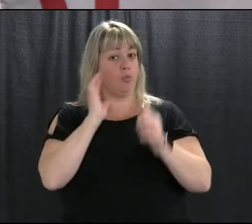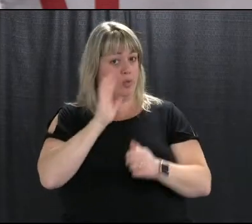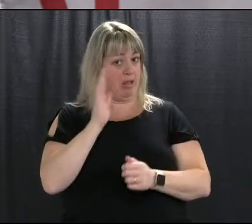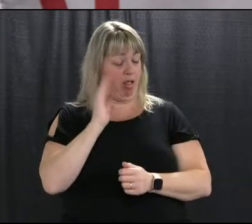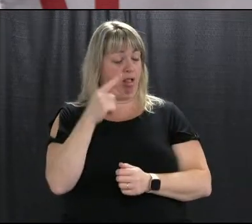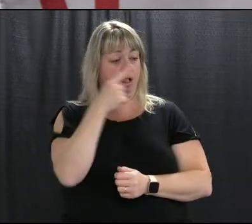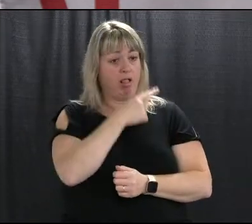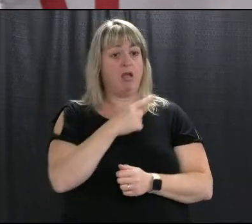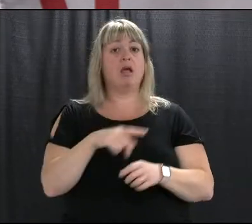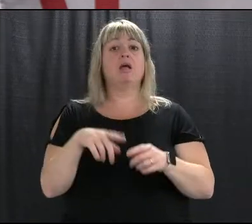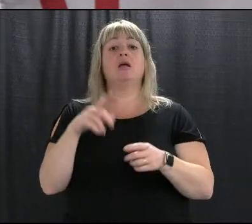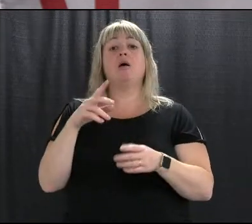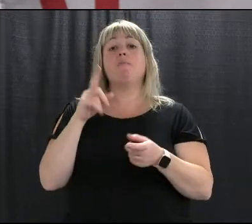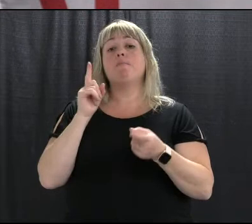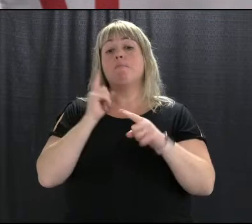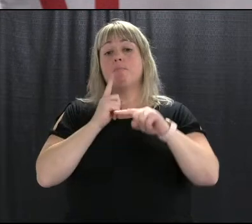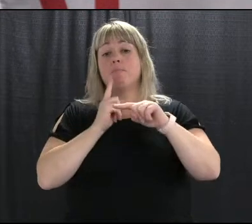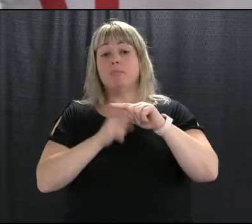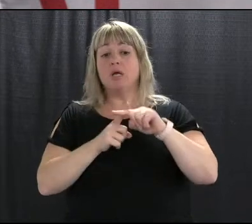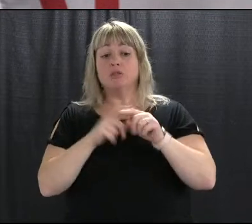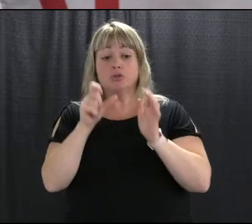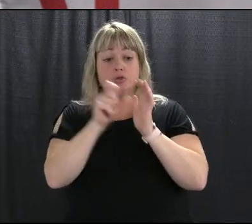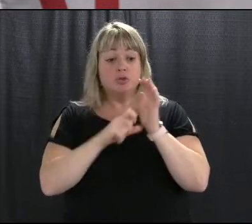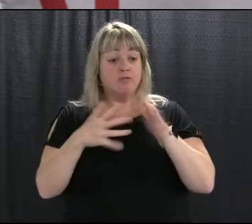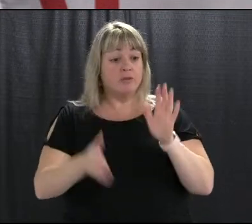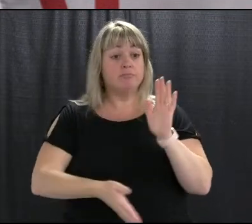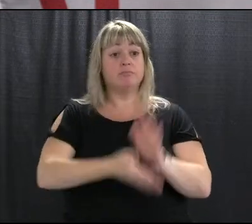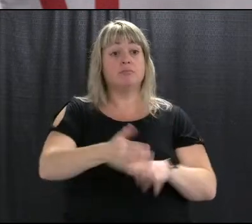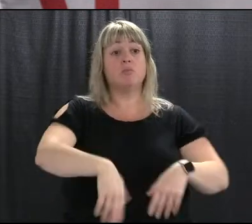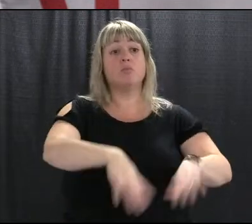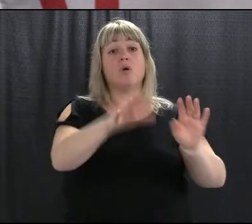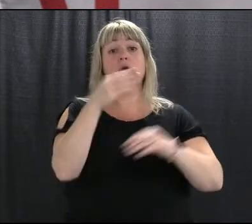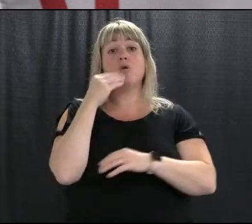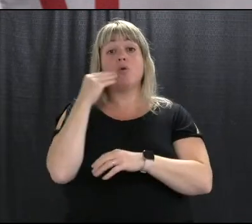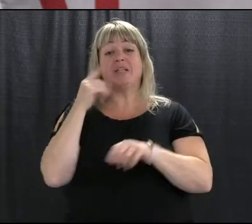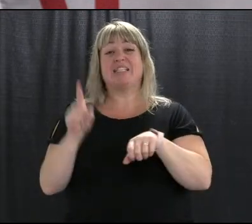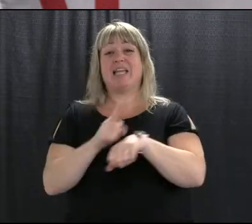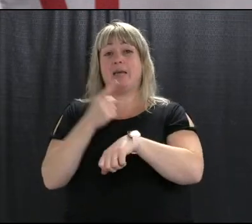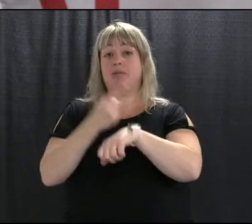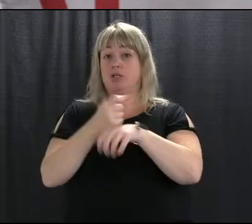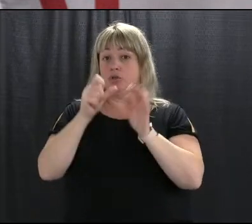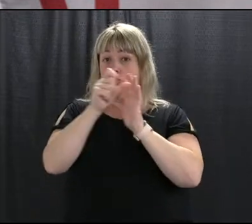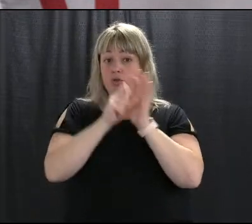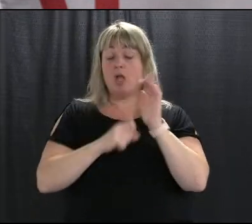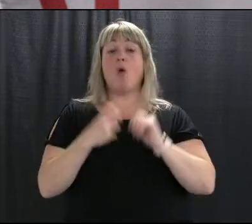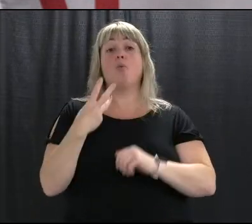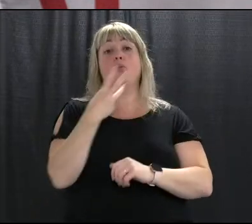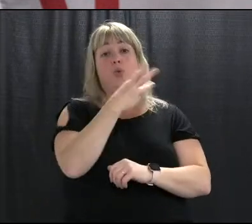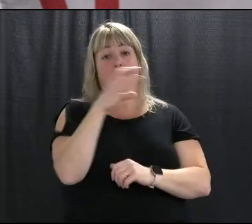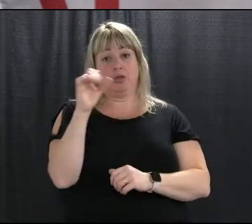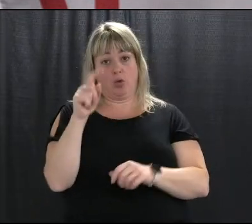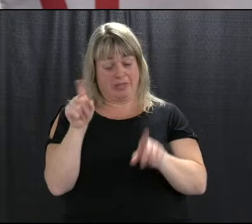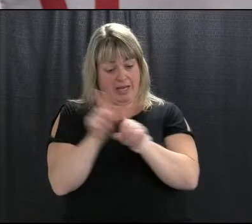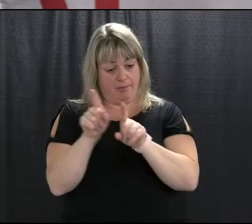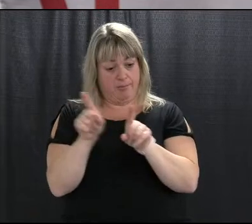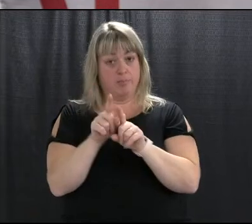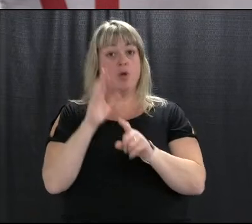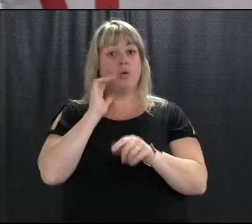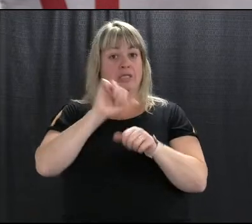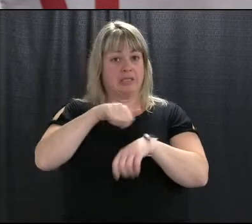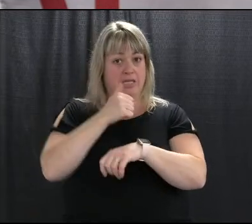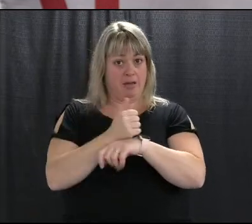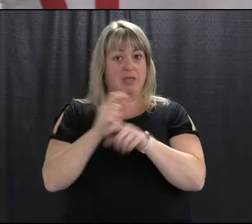with the reduced hospital stay for patients, exploring same-day surgery options in Western, and